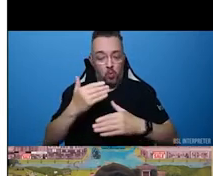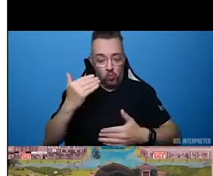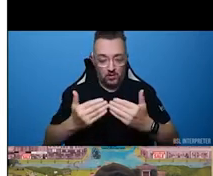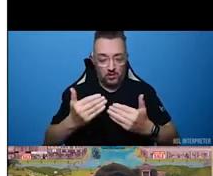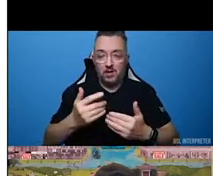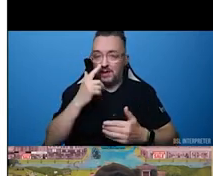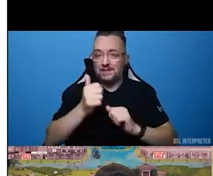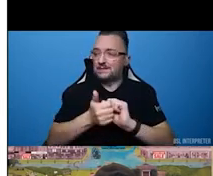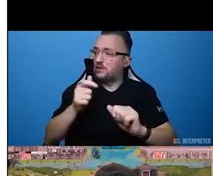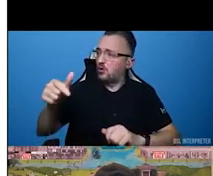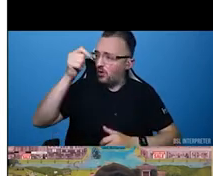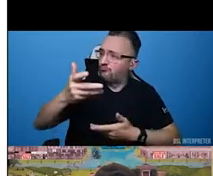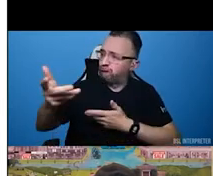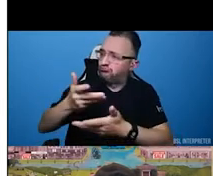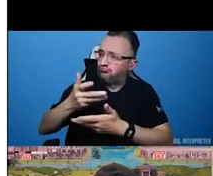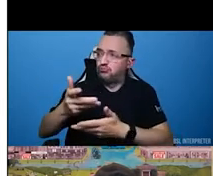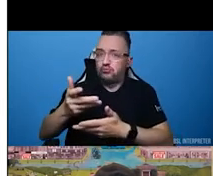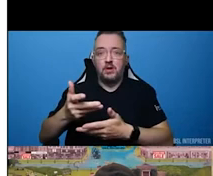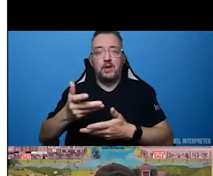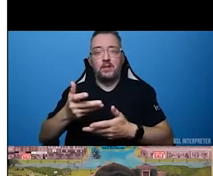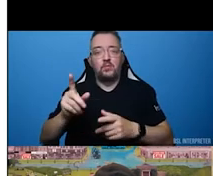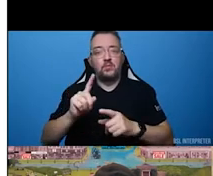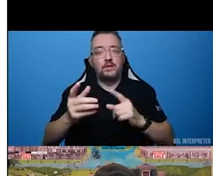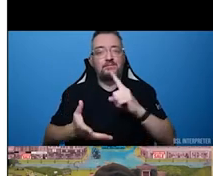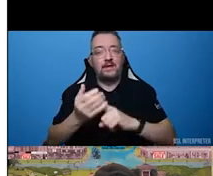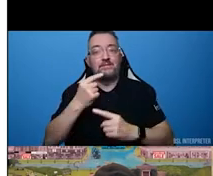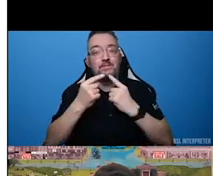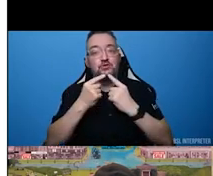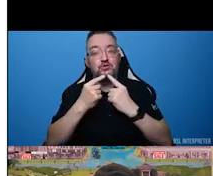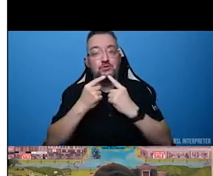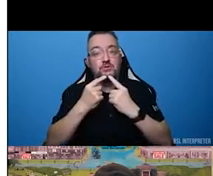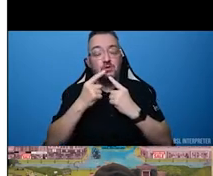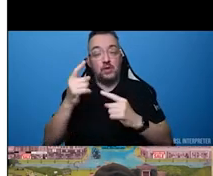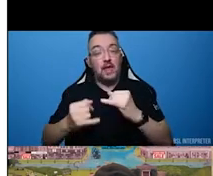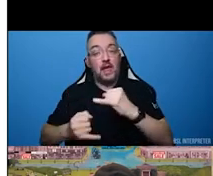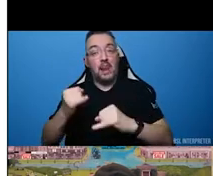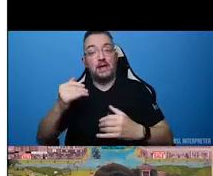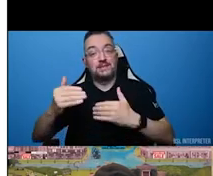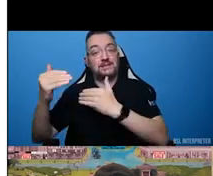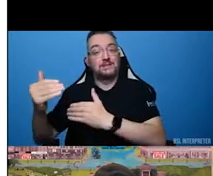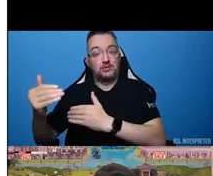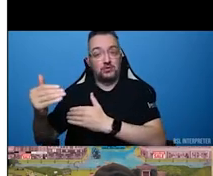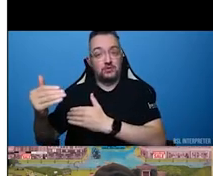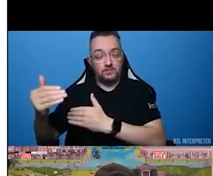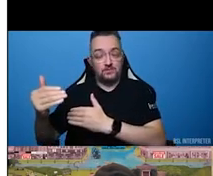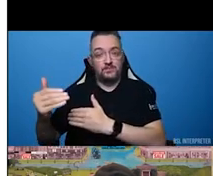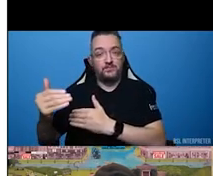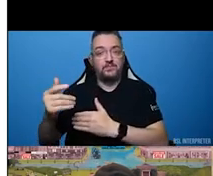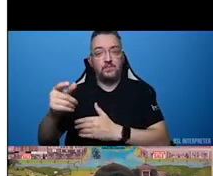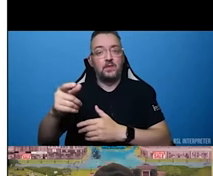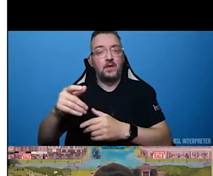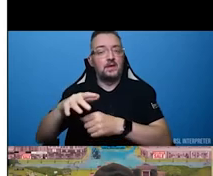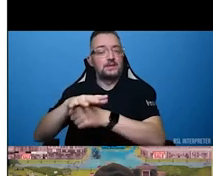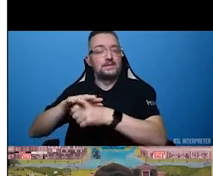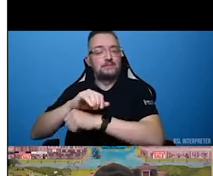exchange skills and knowledge with other people that you find there. And then in the last section, they're really looking at kind of spaces of exchange. So